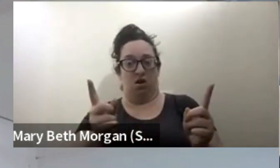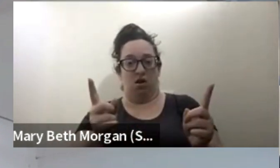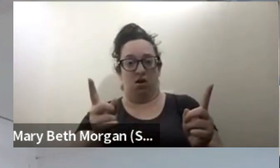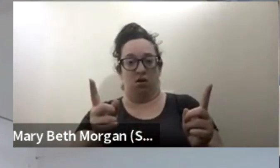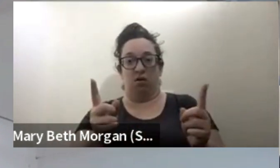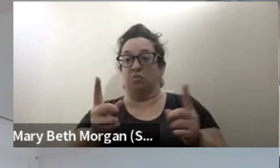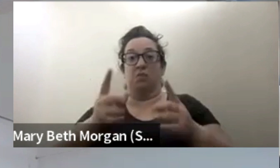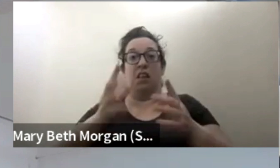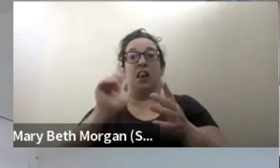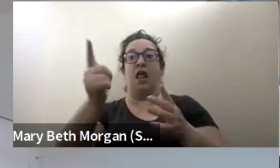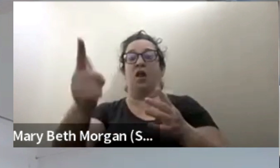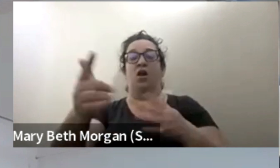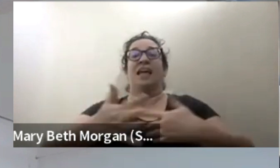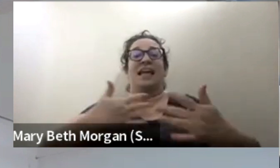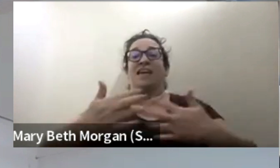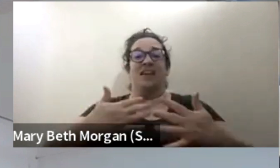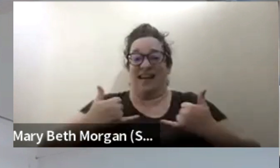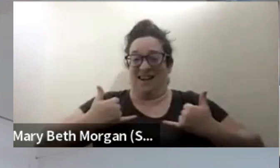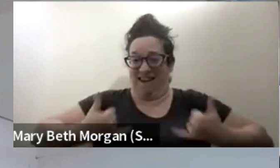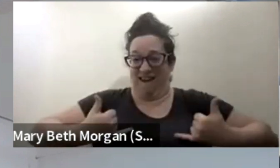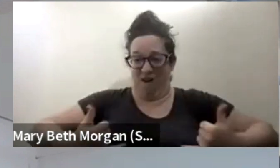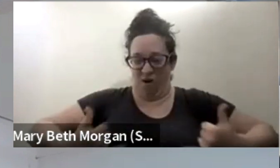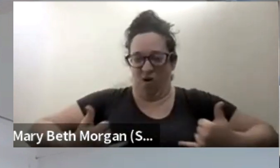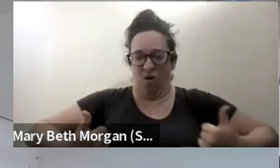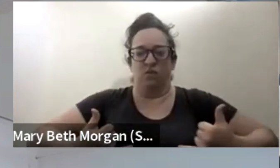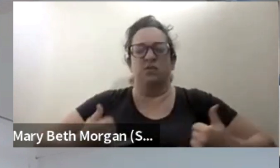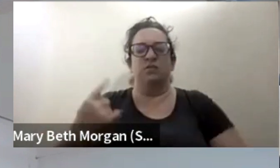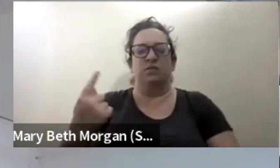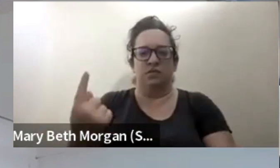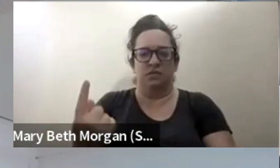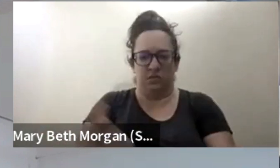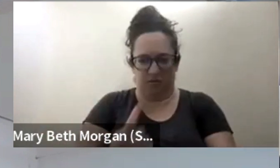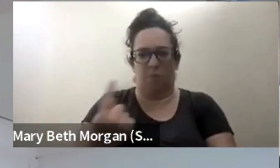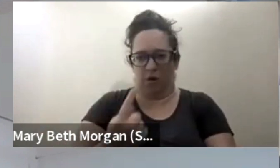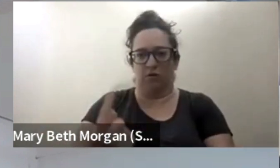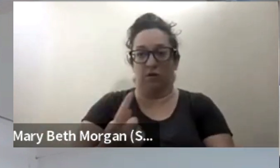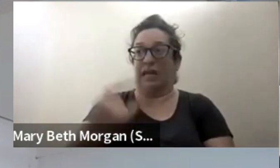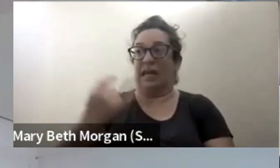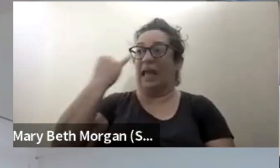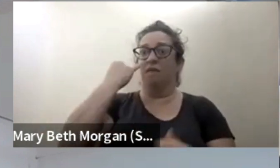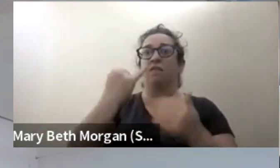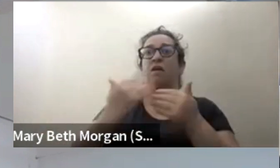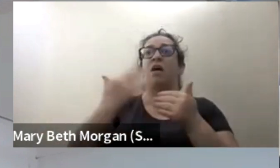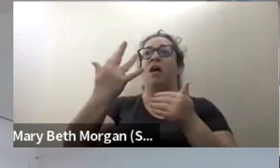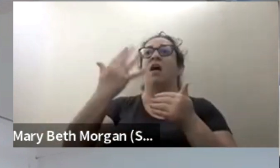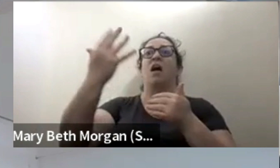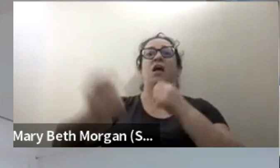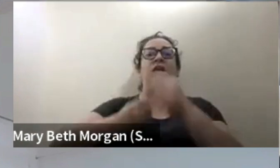in an age unlike our own, someone will remember who we are.